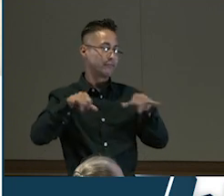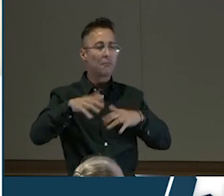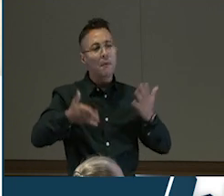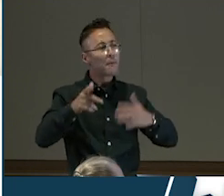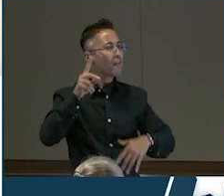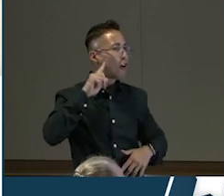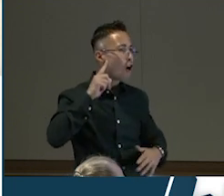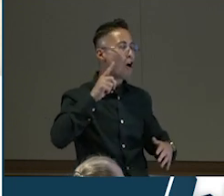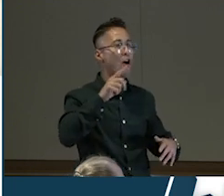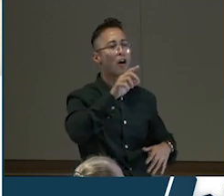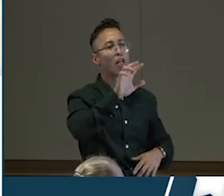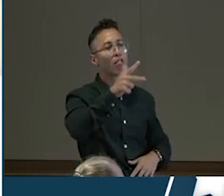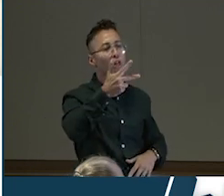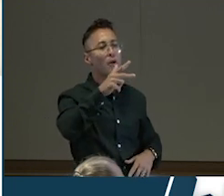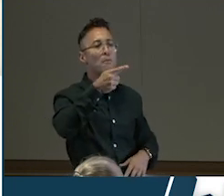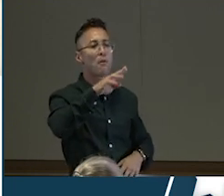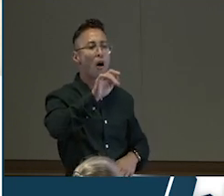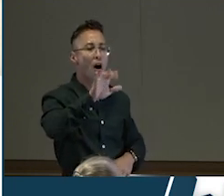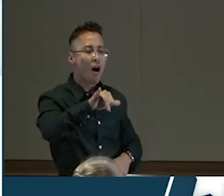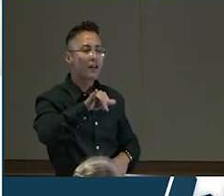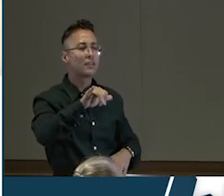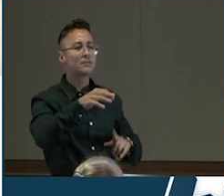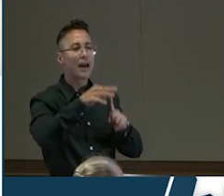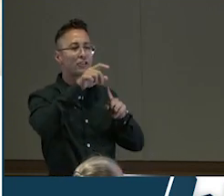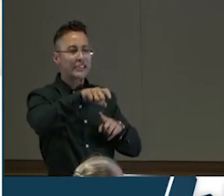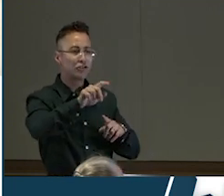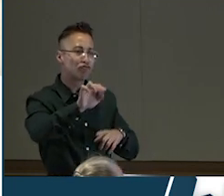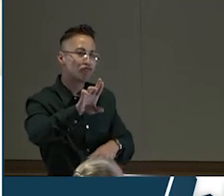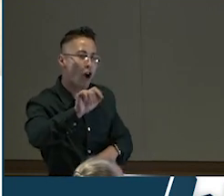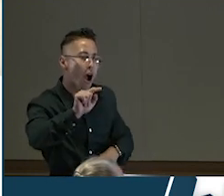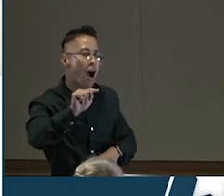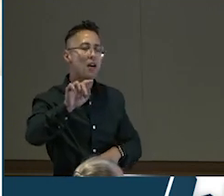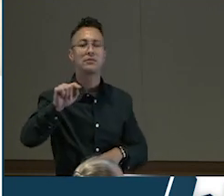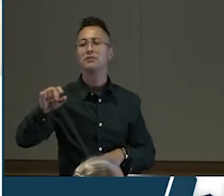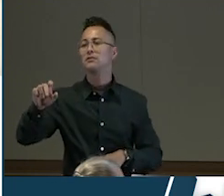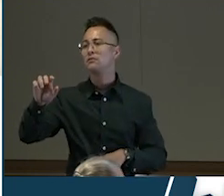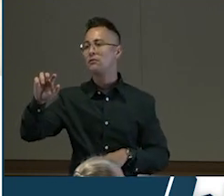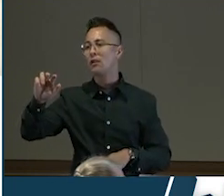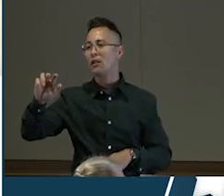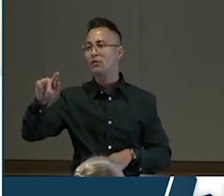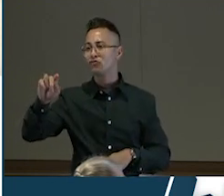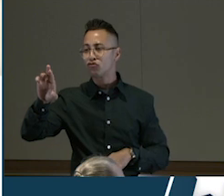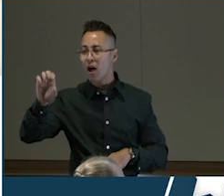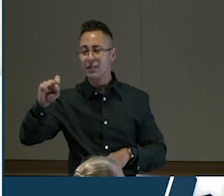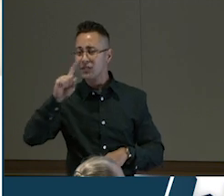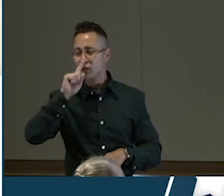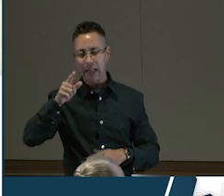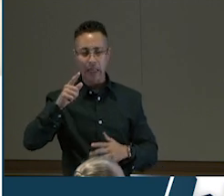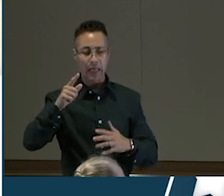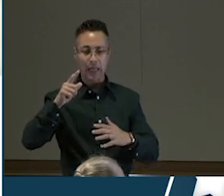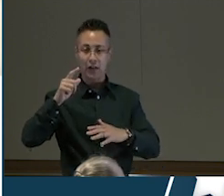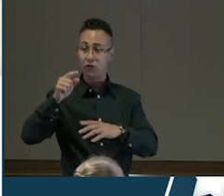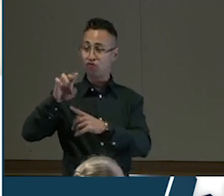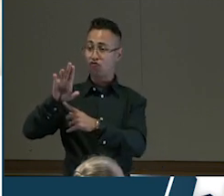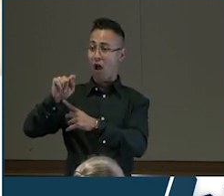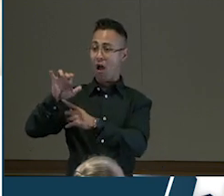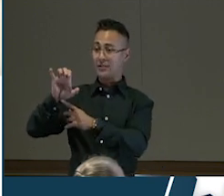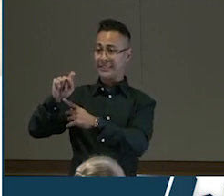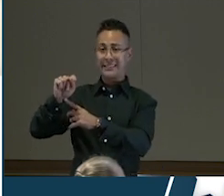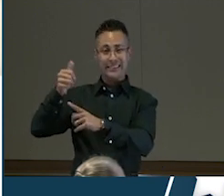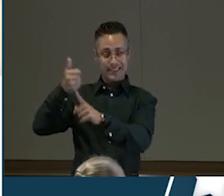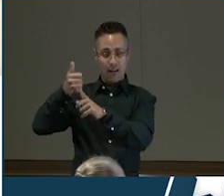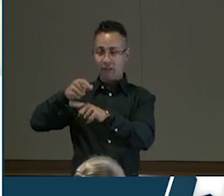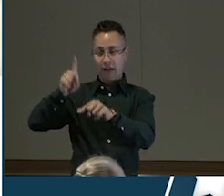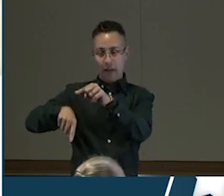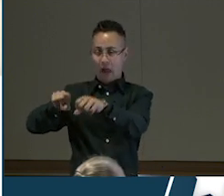special needs trust or special needs trust. And ultimately what they are is an irrevocable trust, right? It is